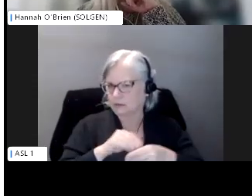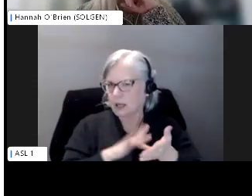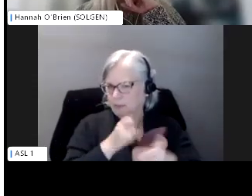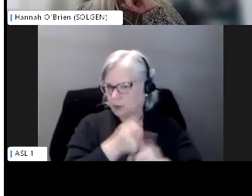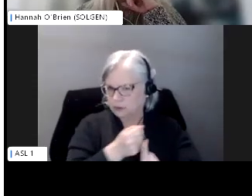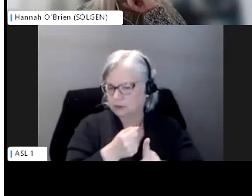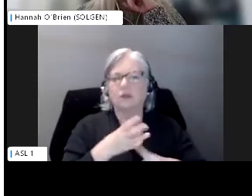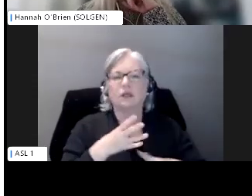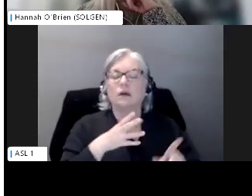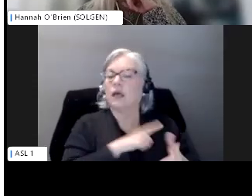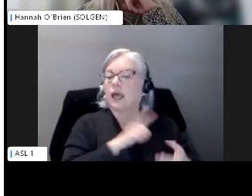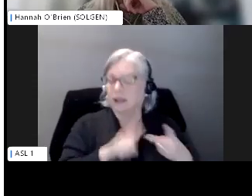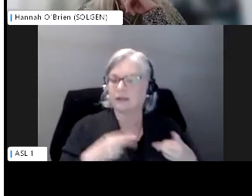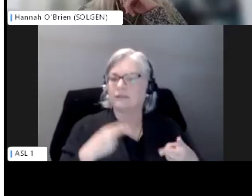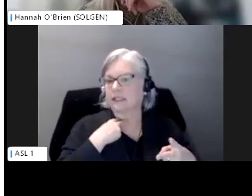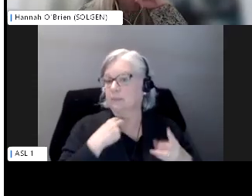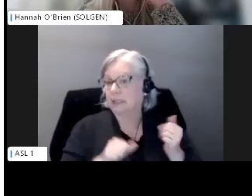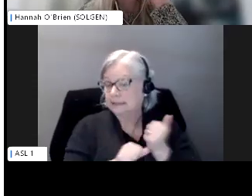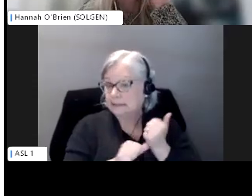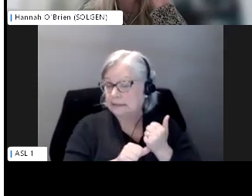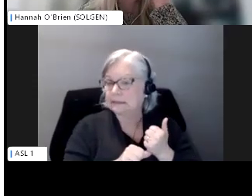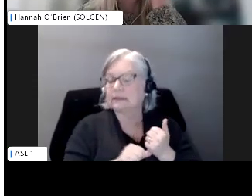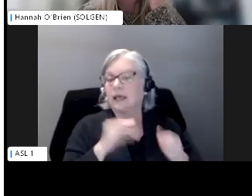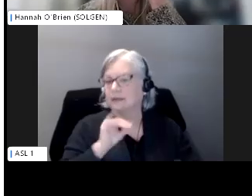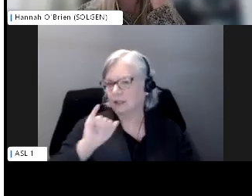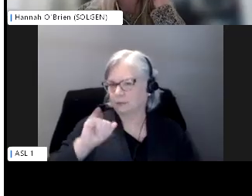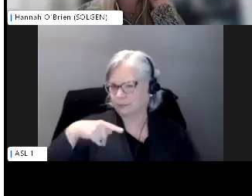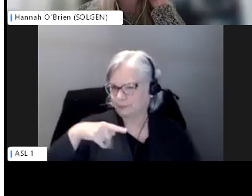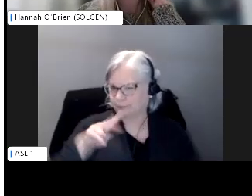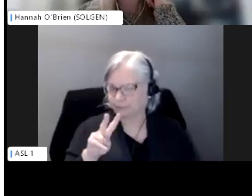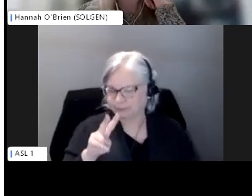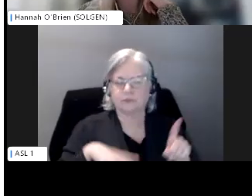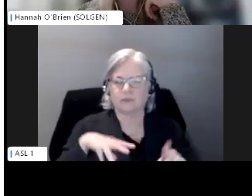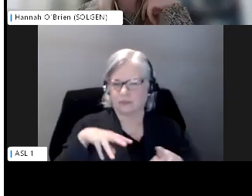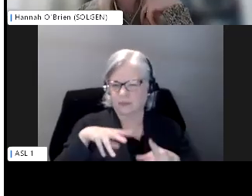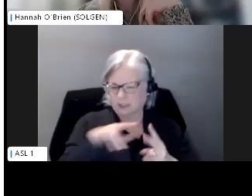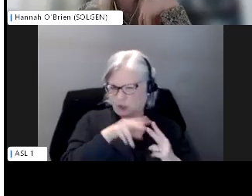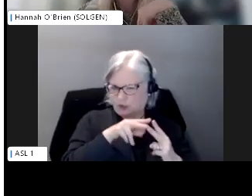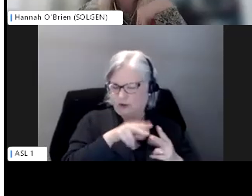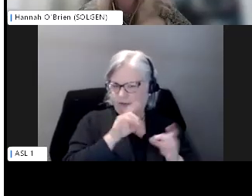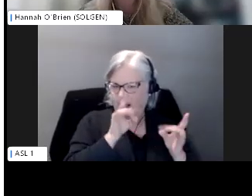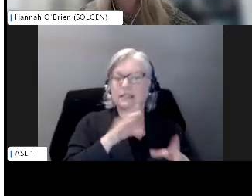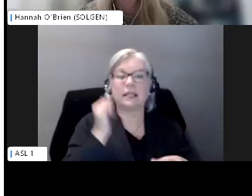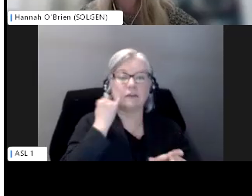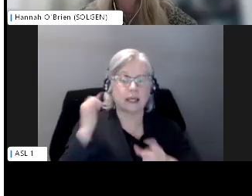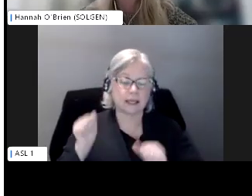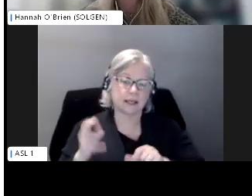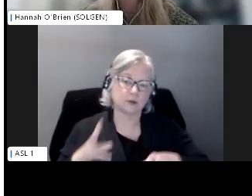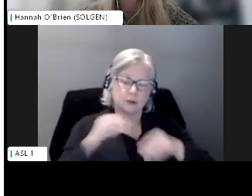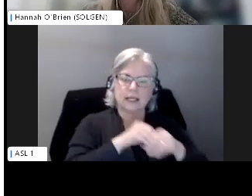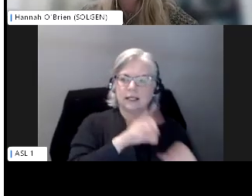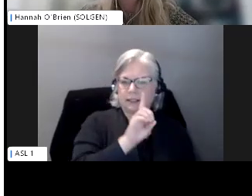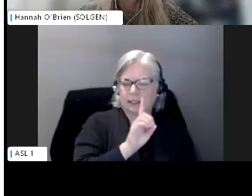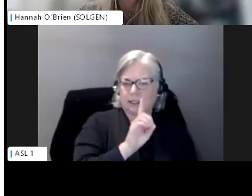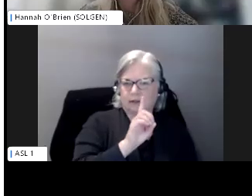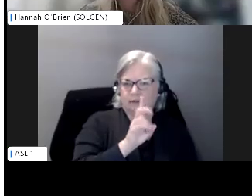assistance, as well as intimate partner violence, and seeing how this can be incorporated into the DVRM, which is the Domestic Violence Risk